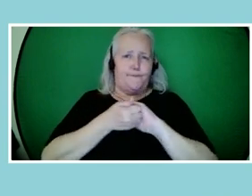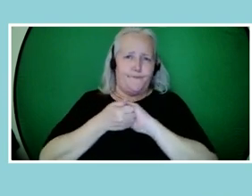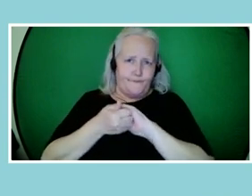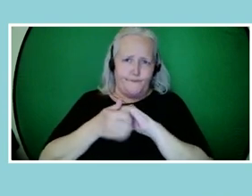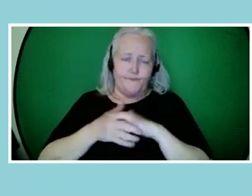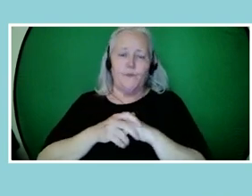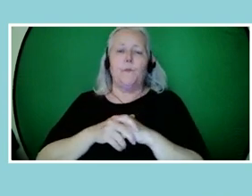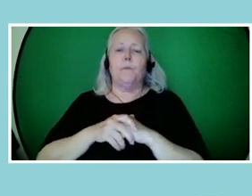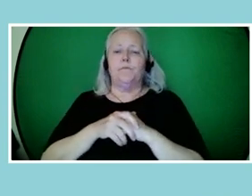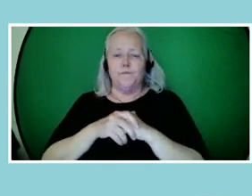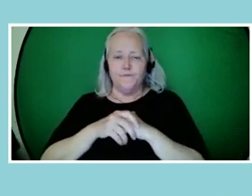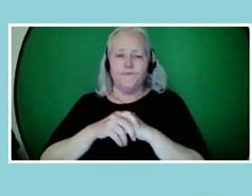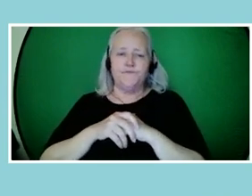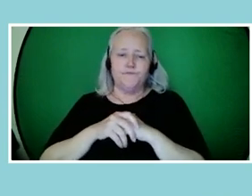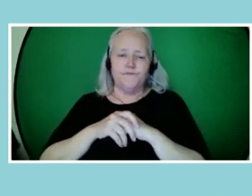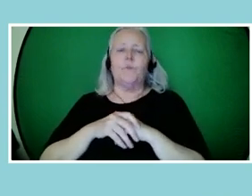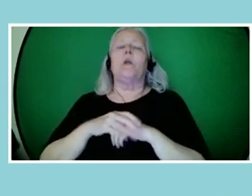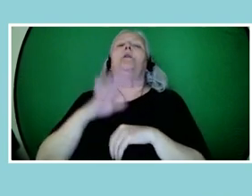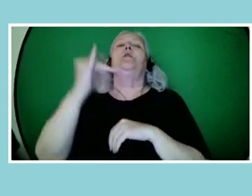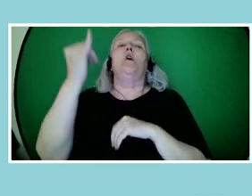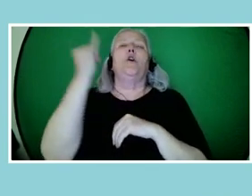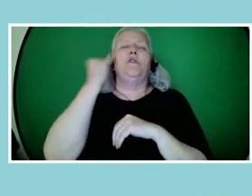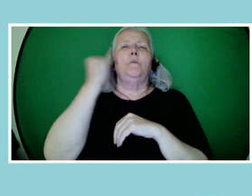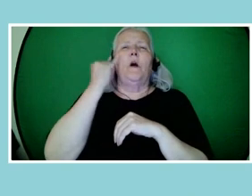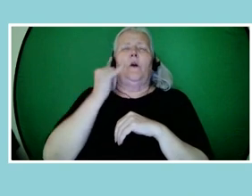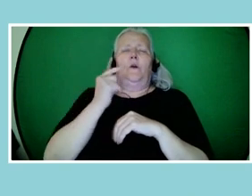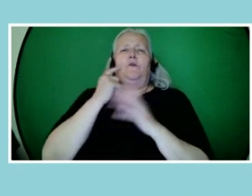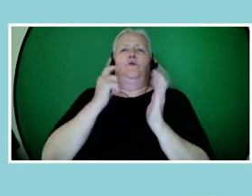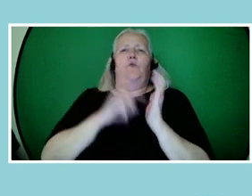team when people are getting scared